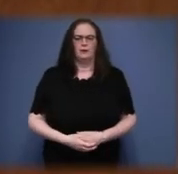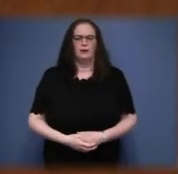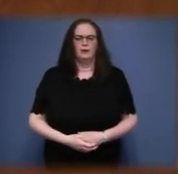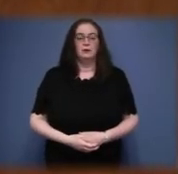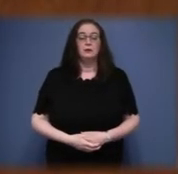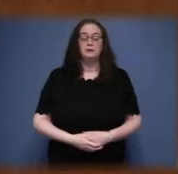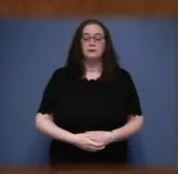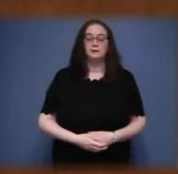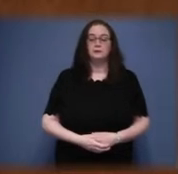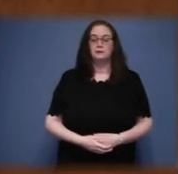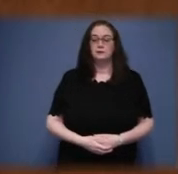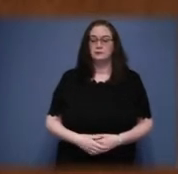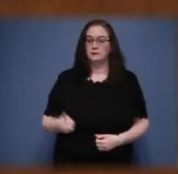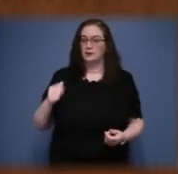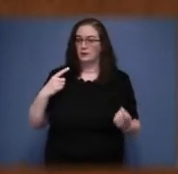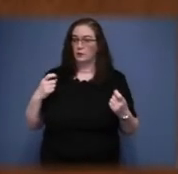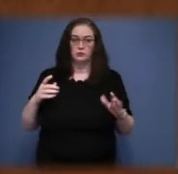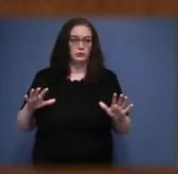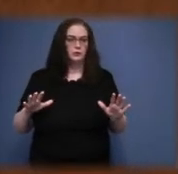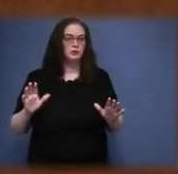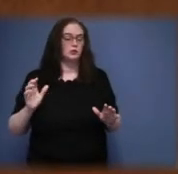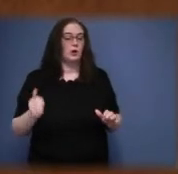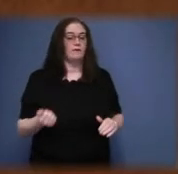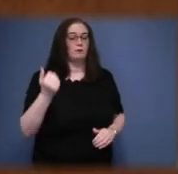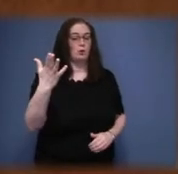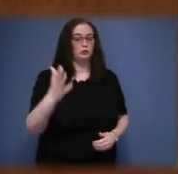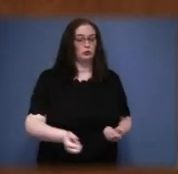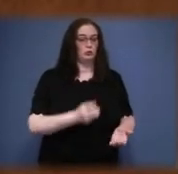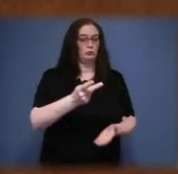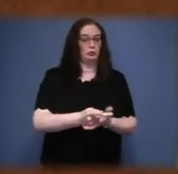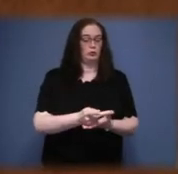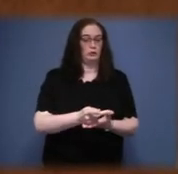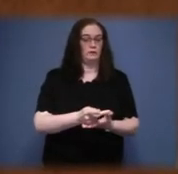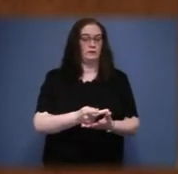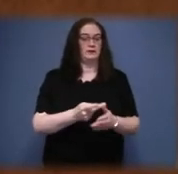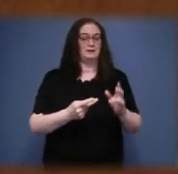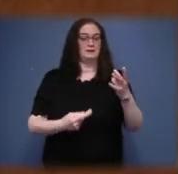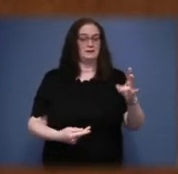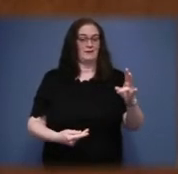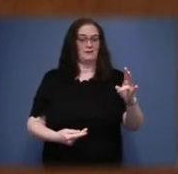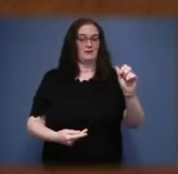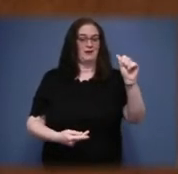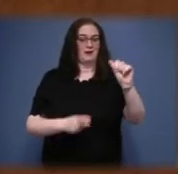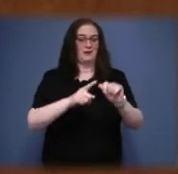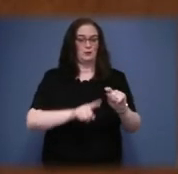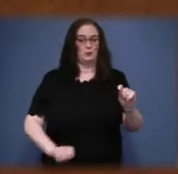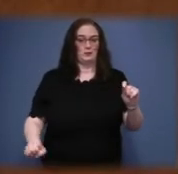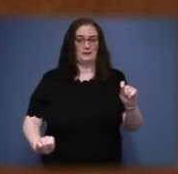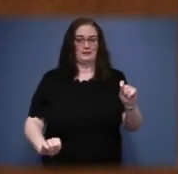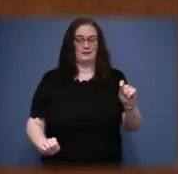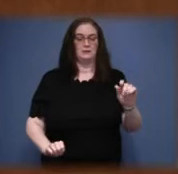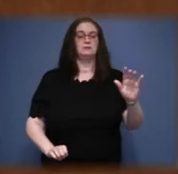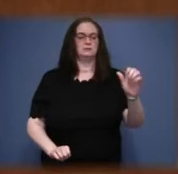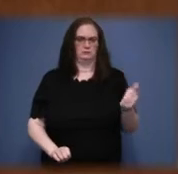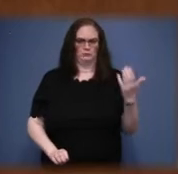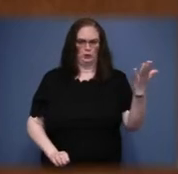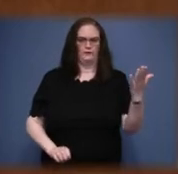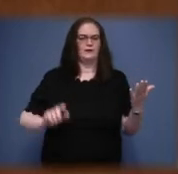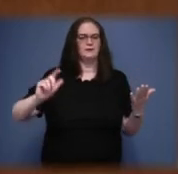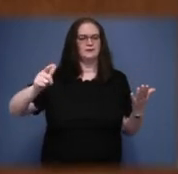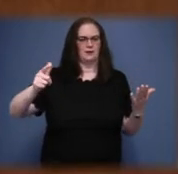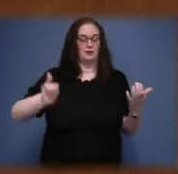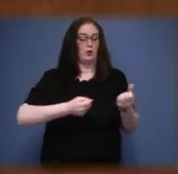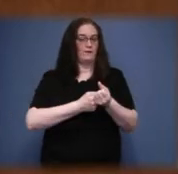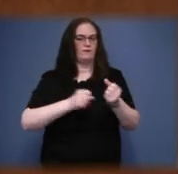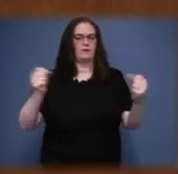Is there any questions? Is there a motion to approve item number 17, A through E? So moved. Okay. All in